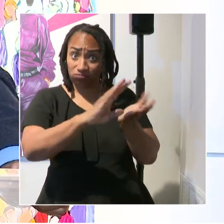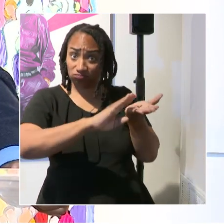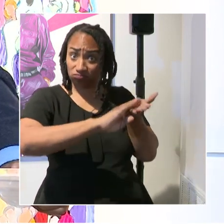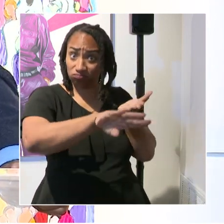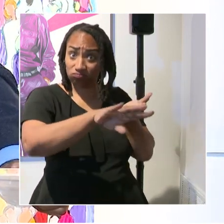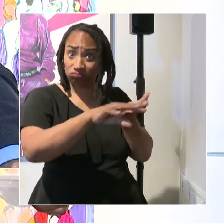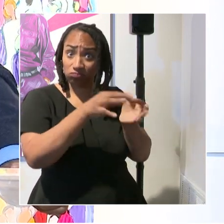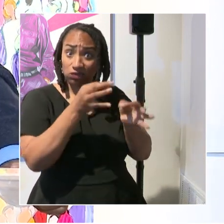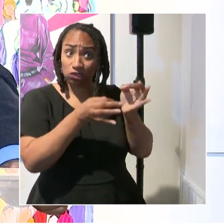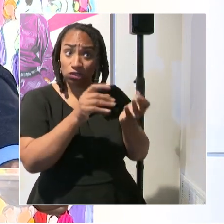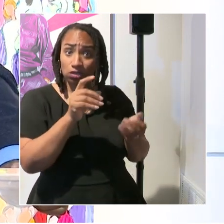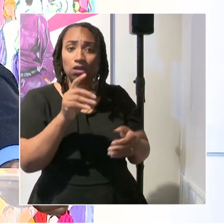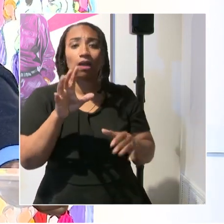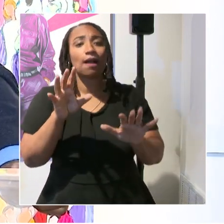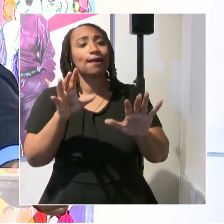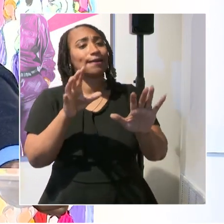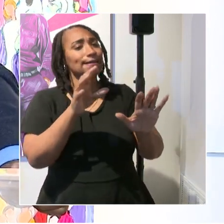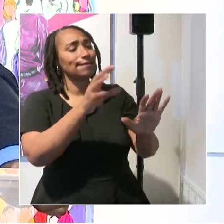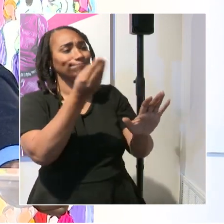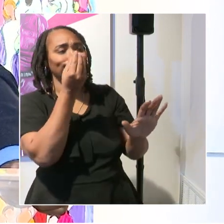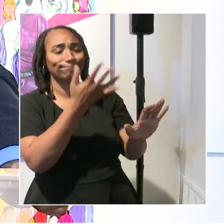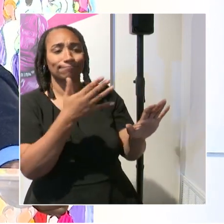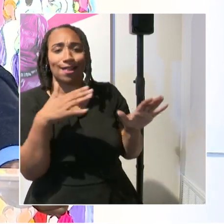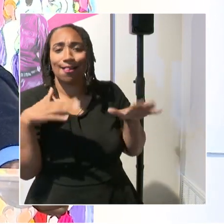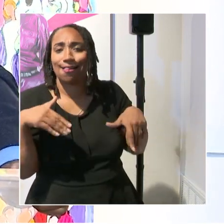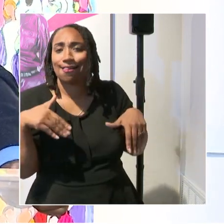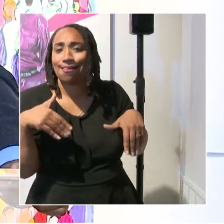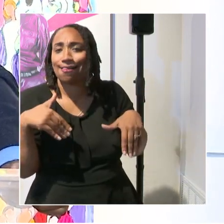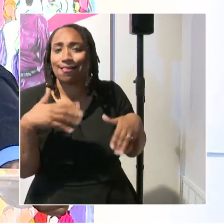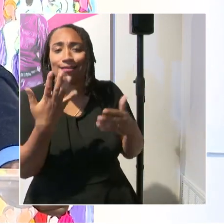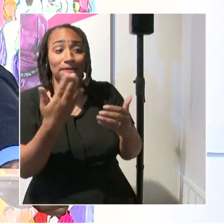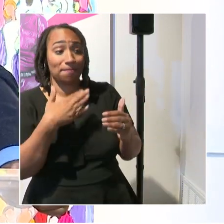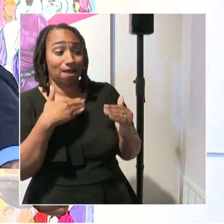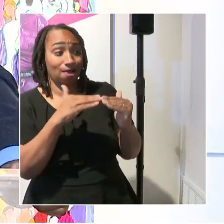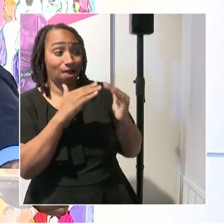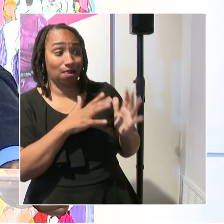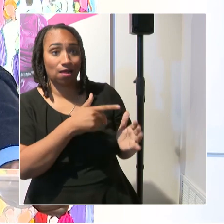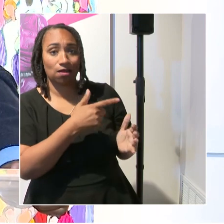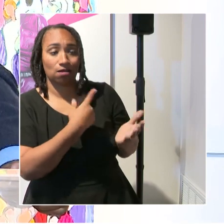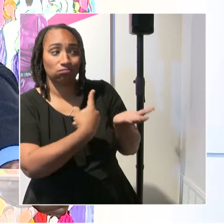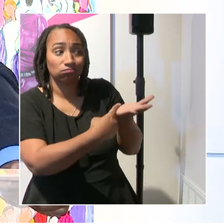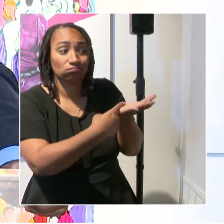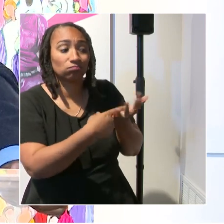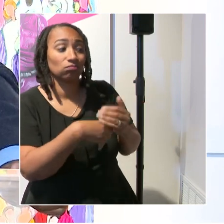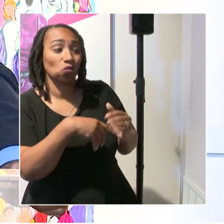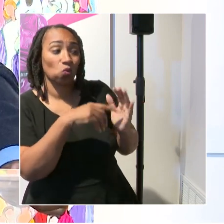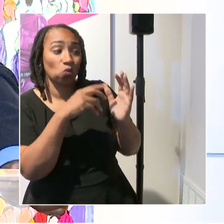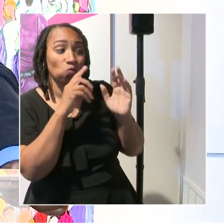opportunity yet to speak with all of my colleagues about the report. It was just released yesterday.